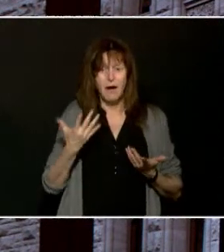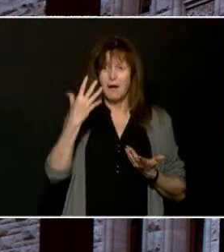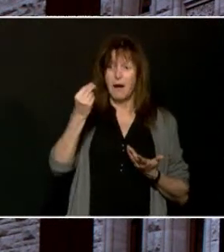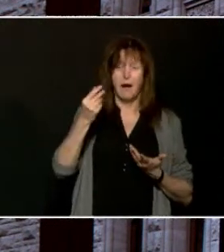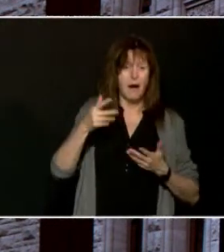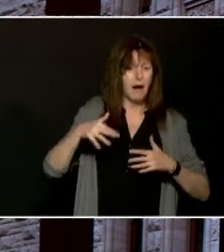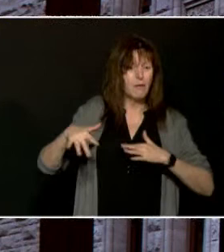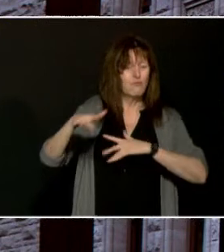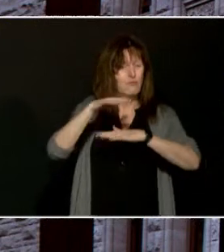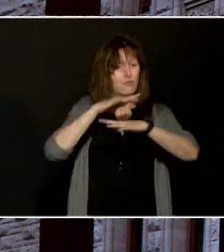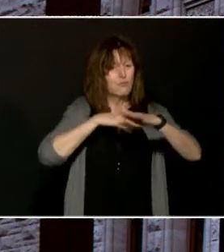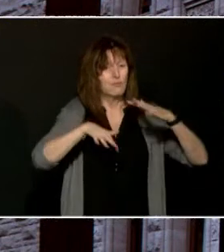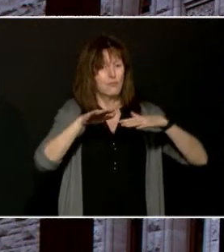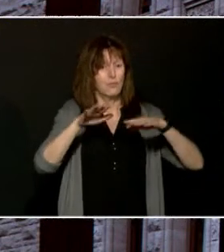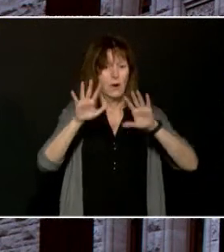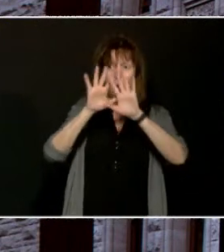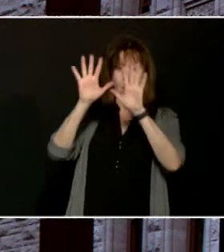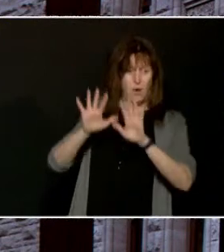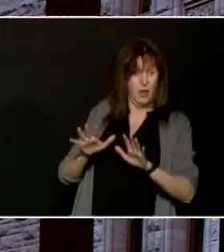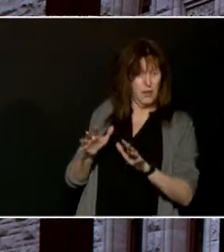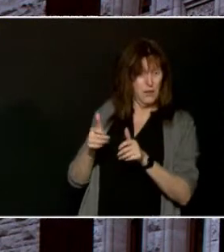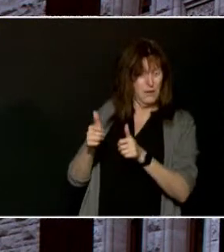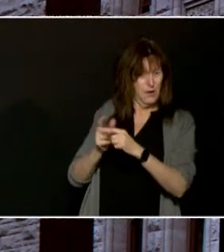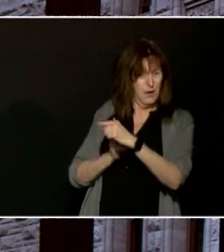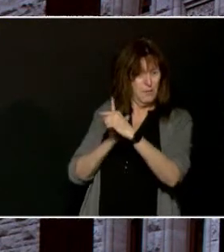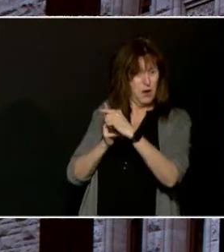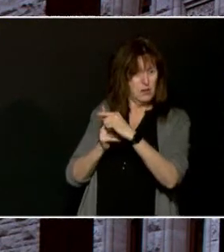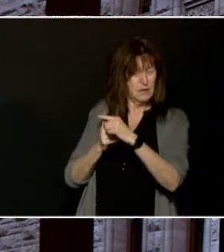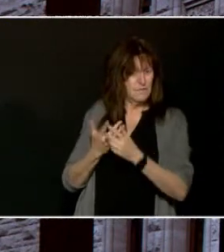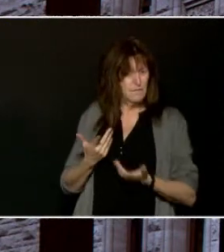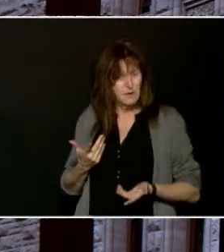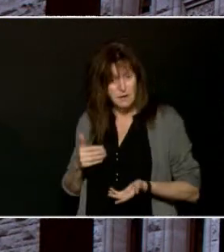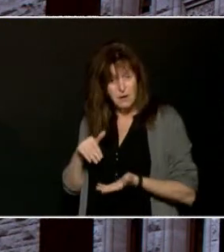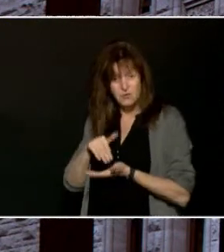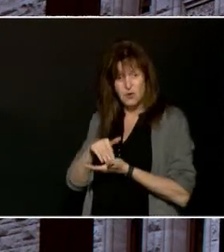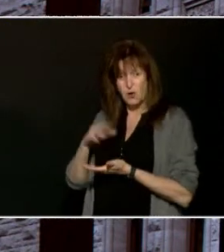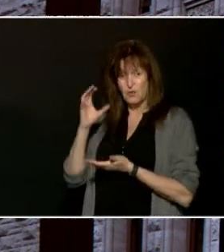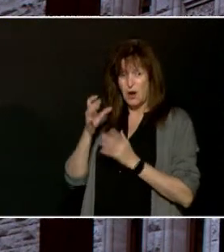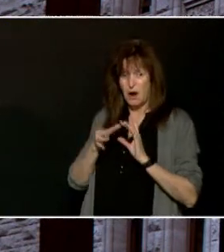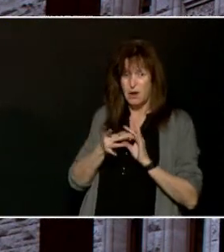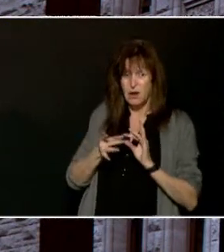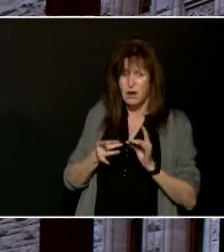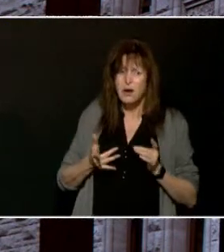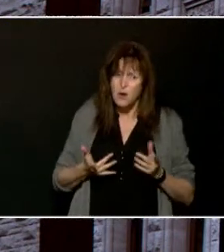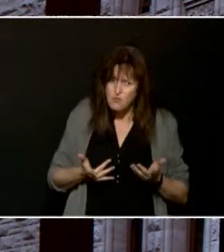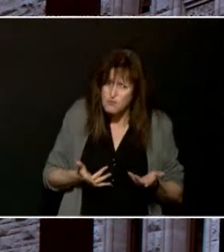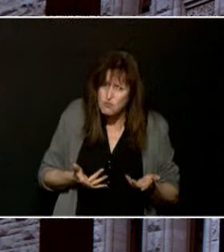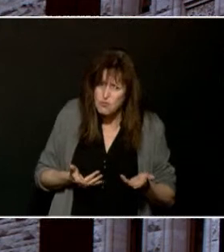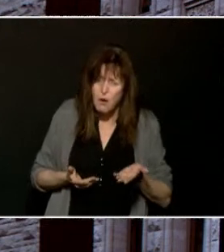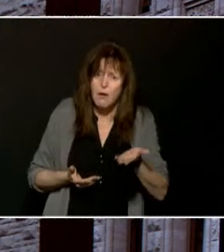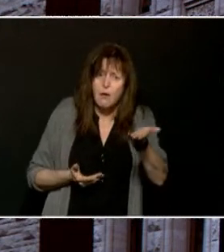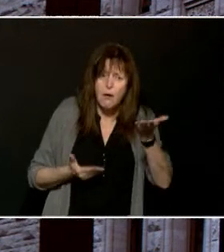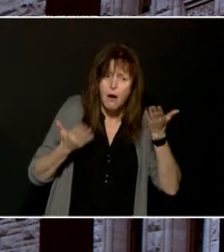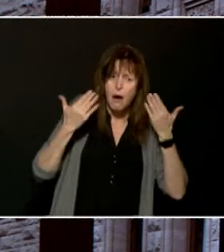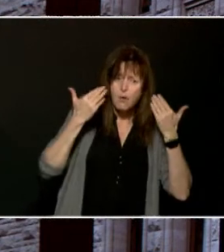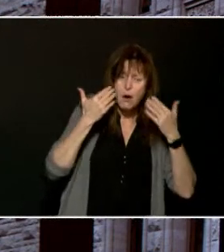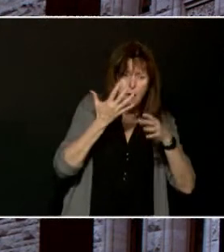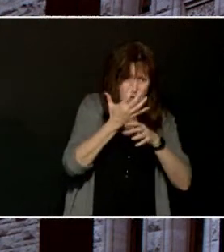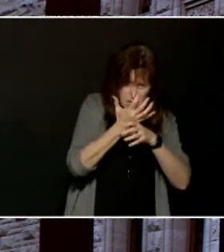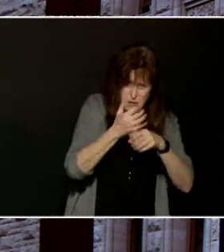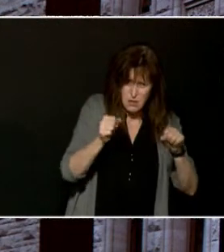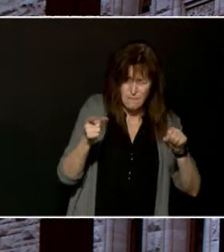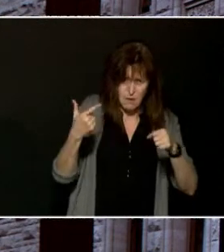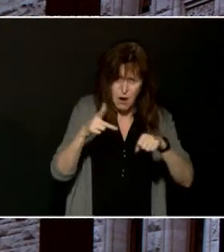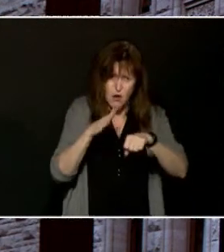with that. And so, as Dr. Brown's alluded to, do take it outdoors, but do so in a safe way. And there's some things that I think were very informative